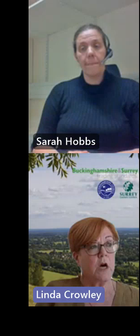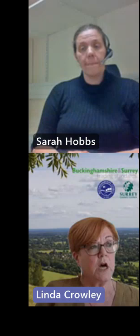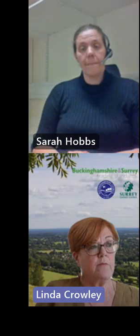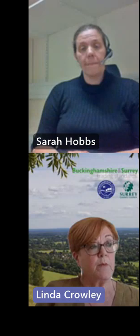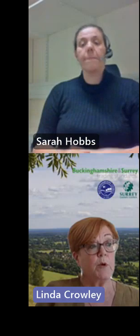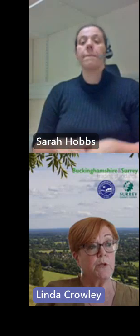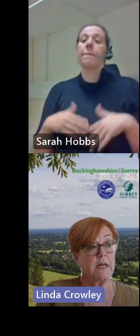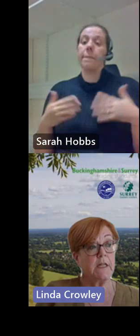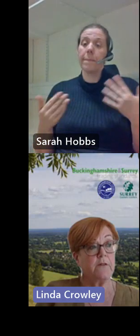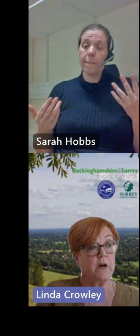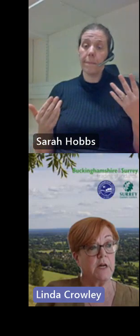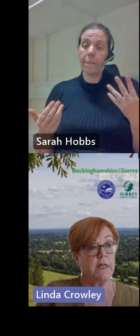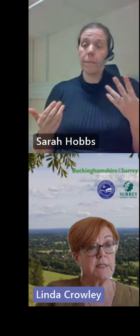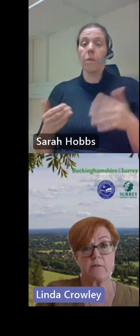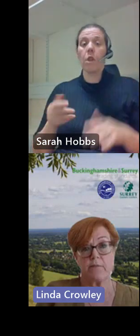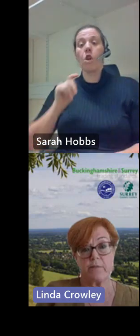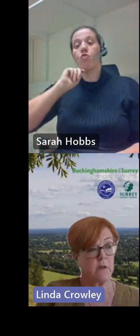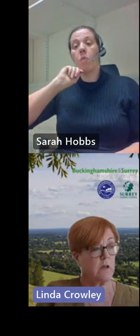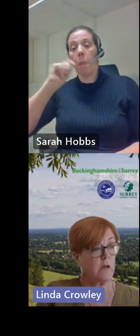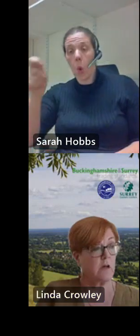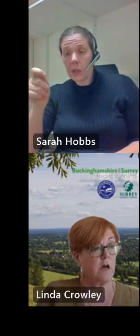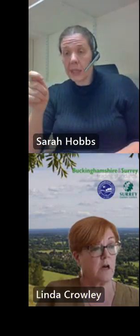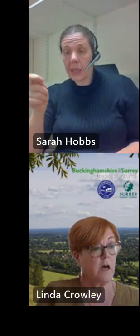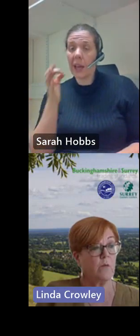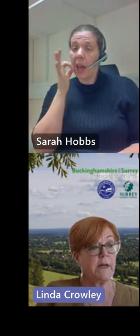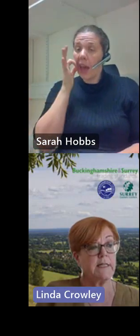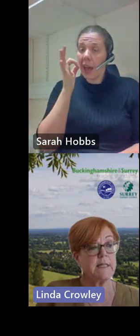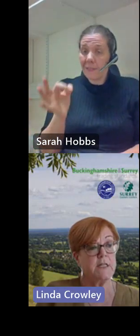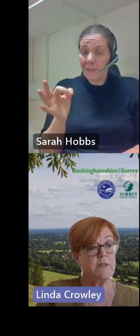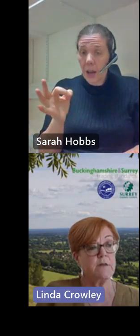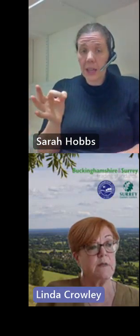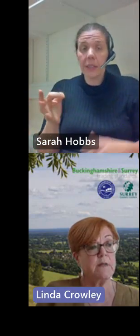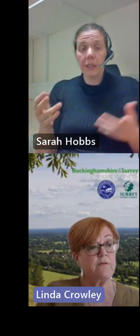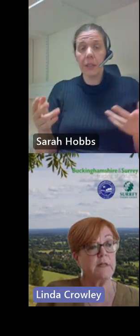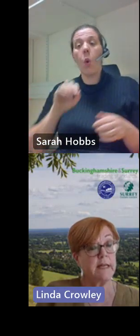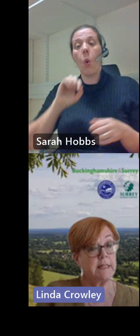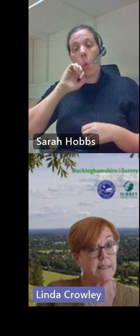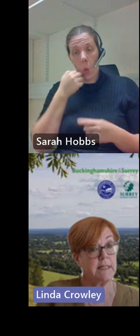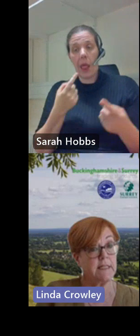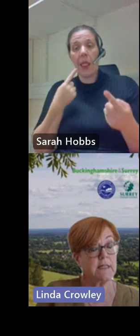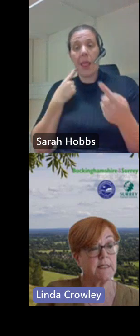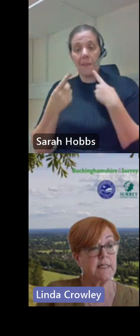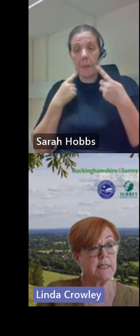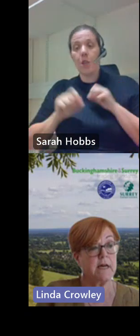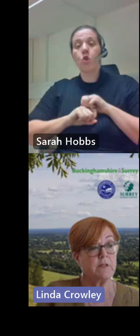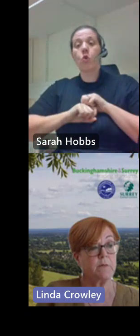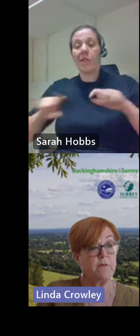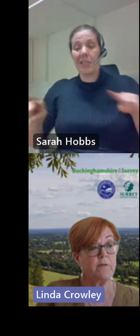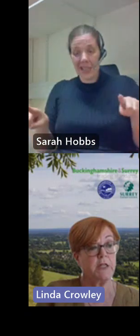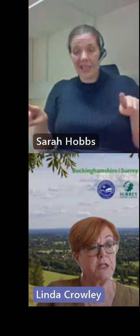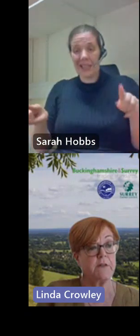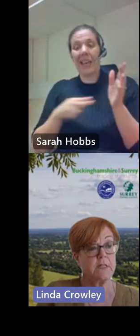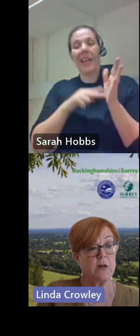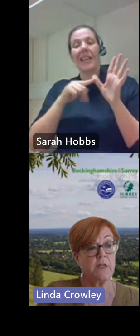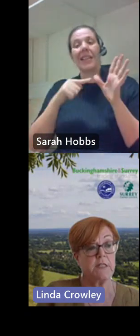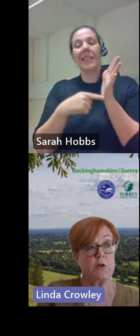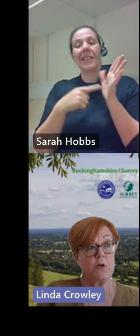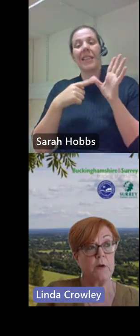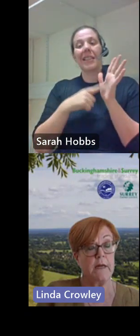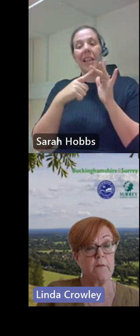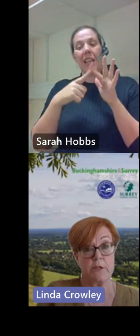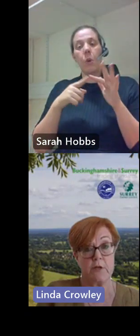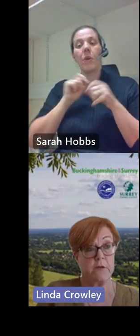So reporting and advice, we're going to send you some links. Natalie's going to send out some information on the